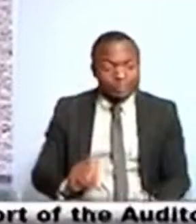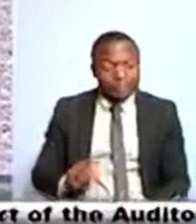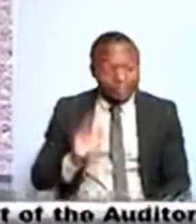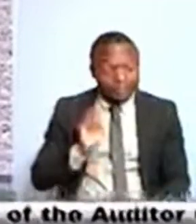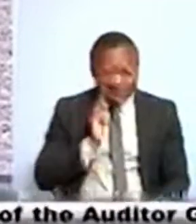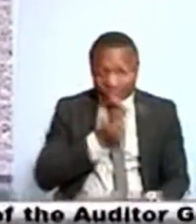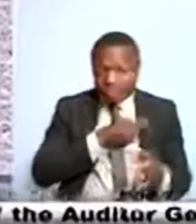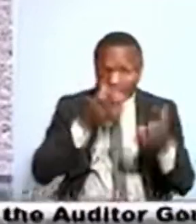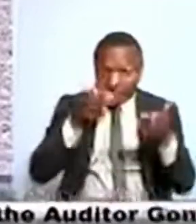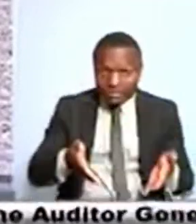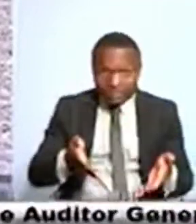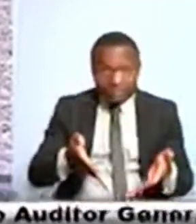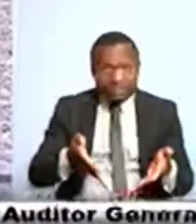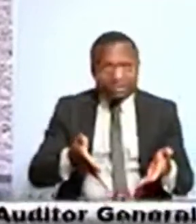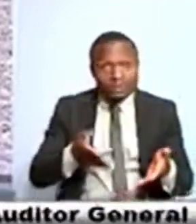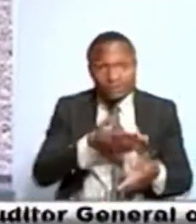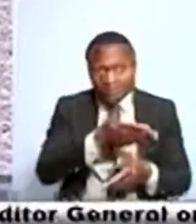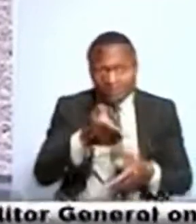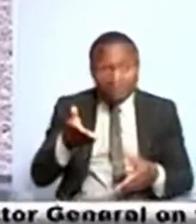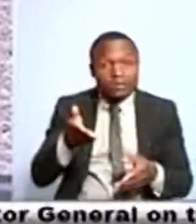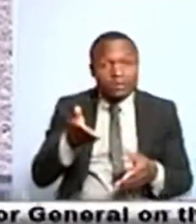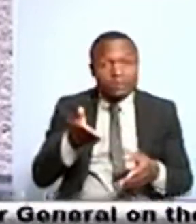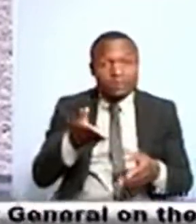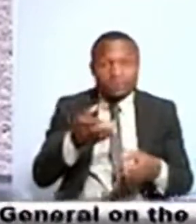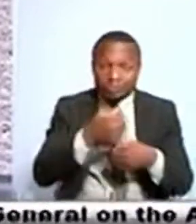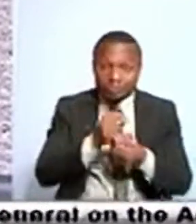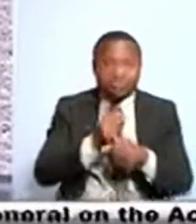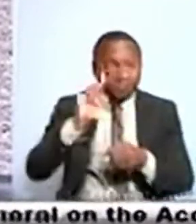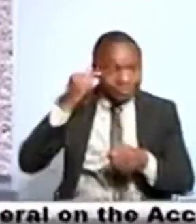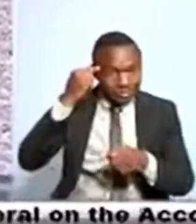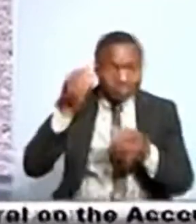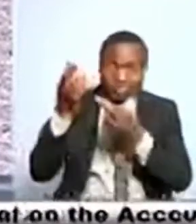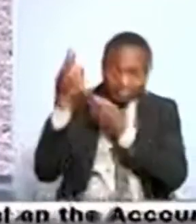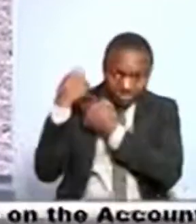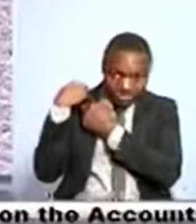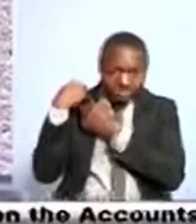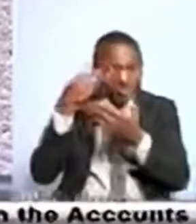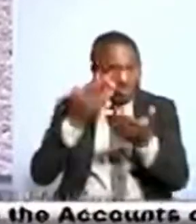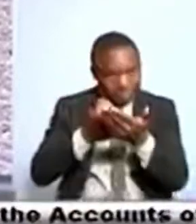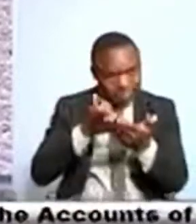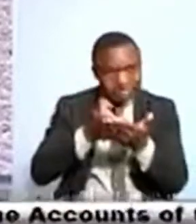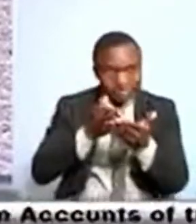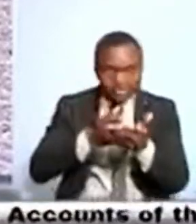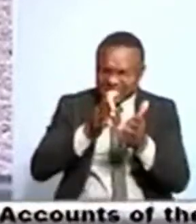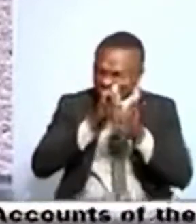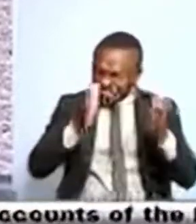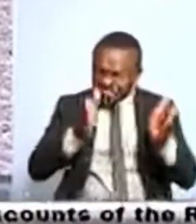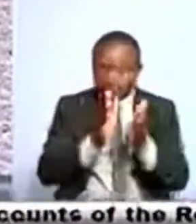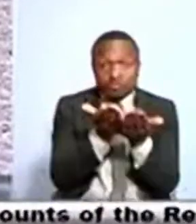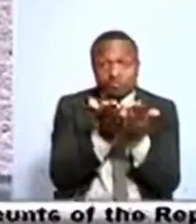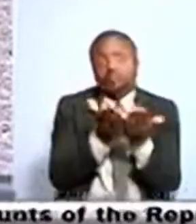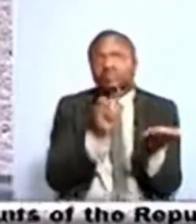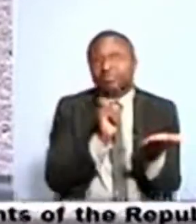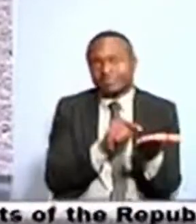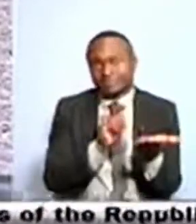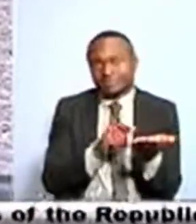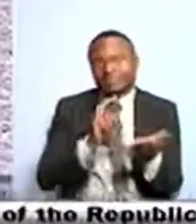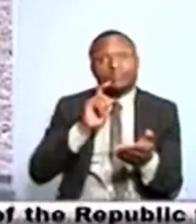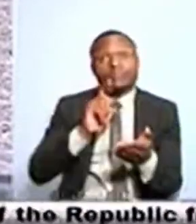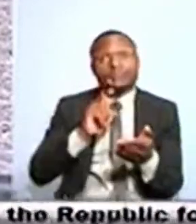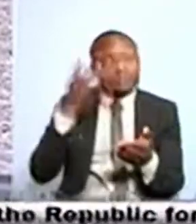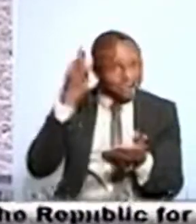oversight role on the executive. It is my appeal, Madam Speaker, that for such voluminous documents, let